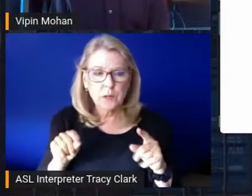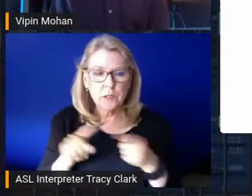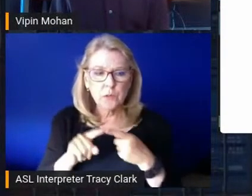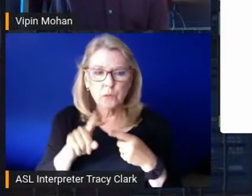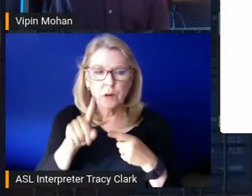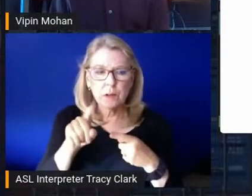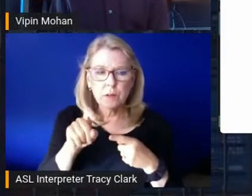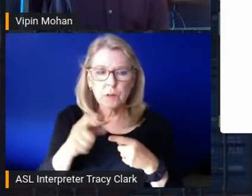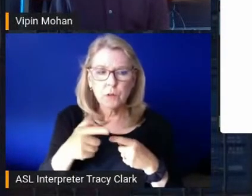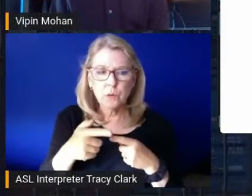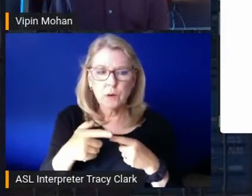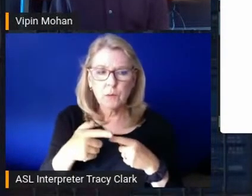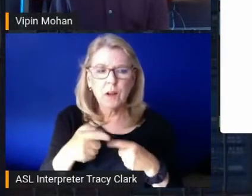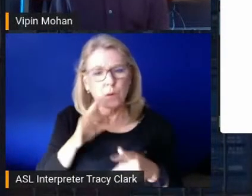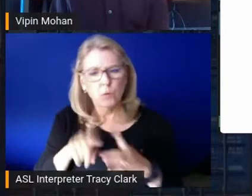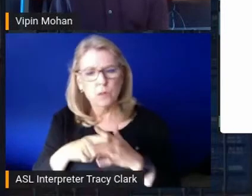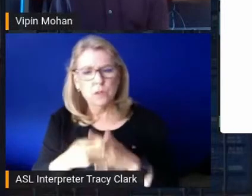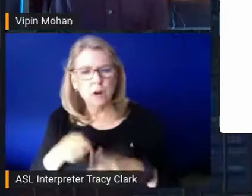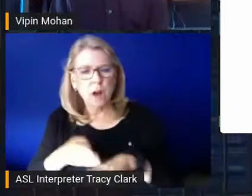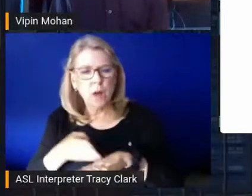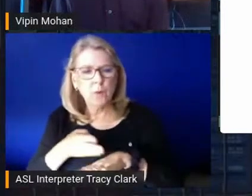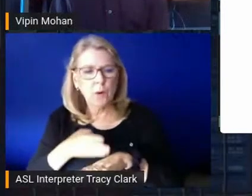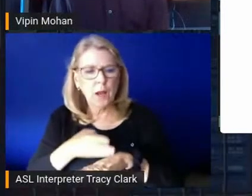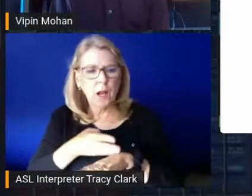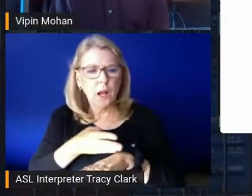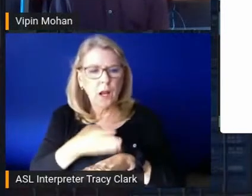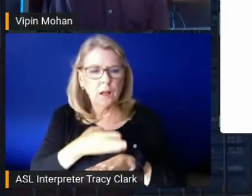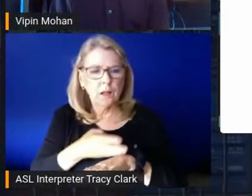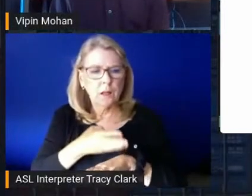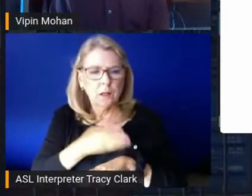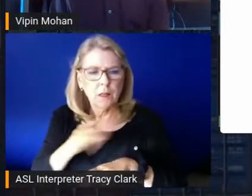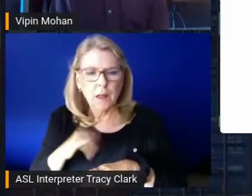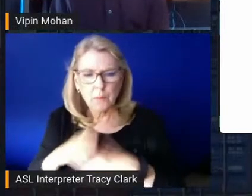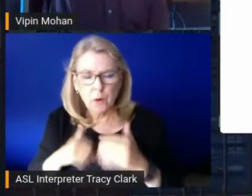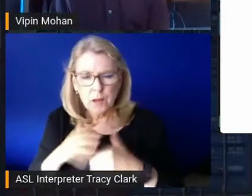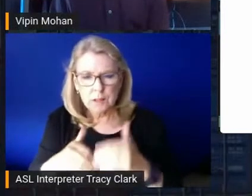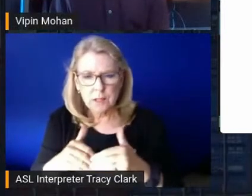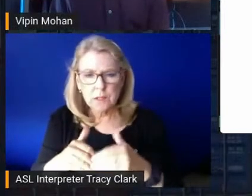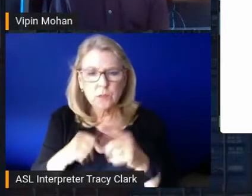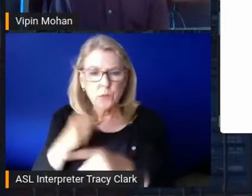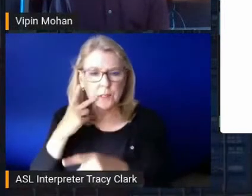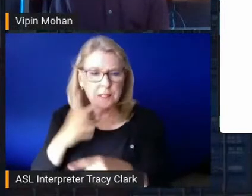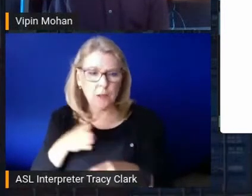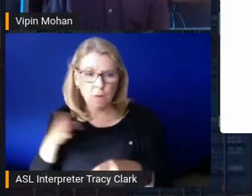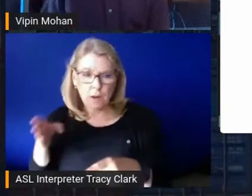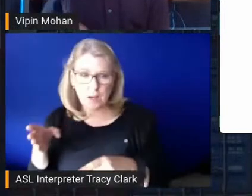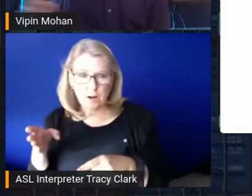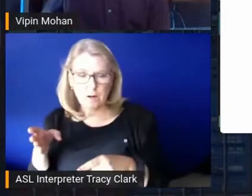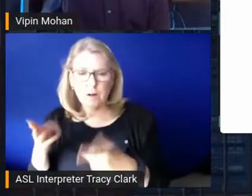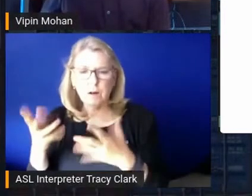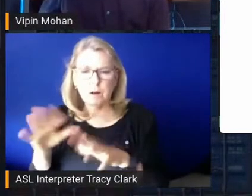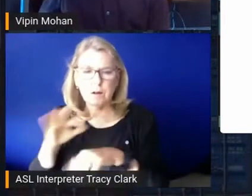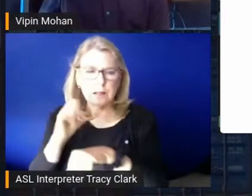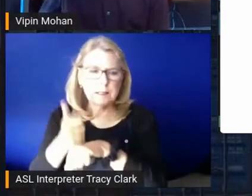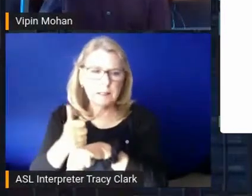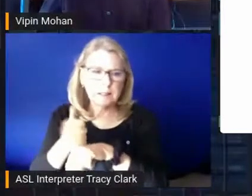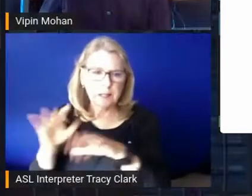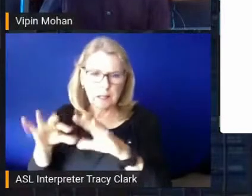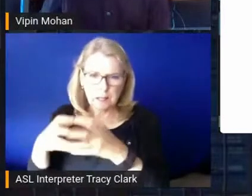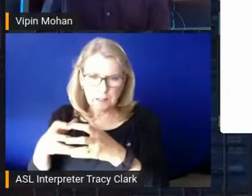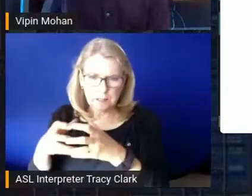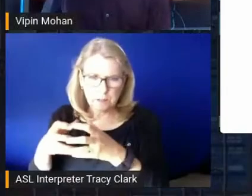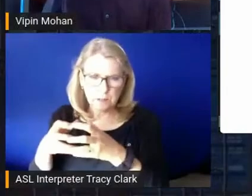here, it's discovering that this is an existing cluster. So I'm going to get rid of the